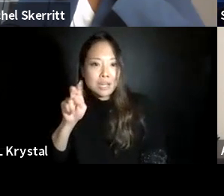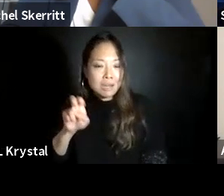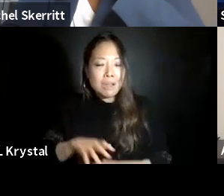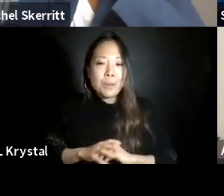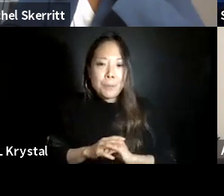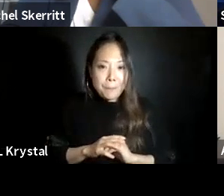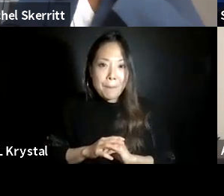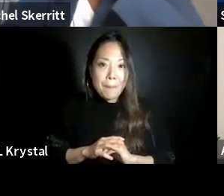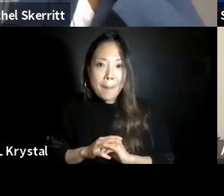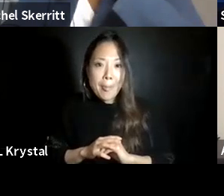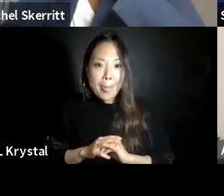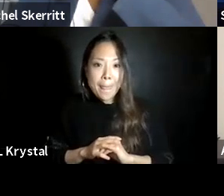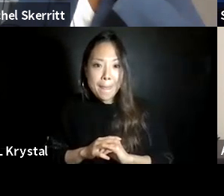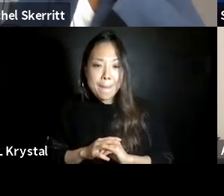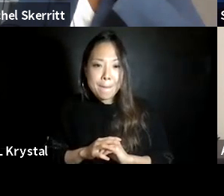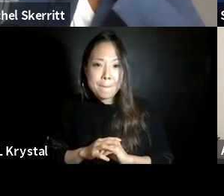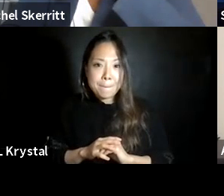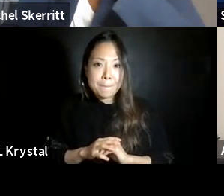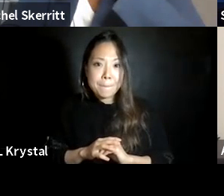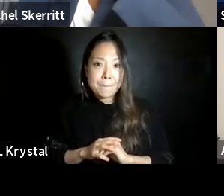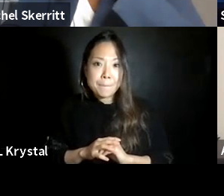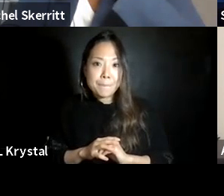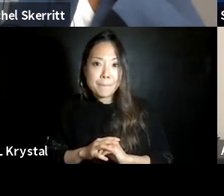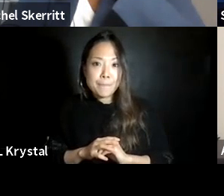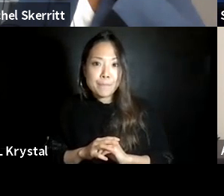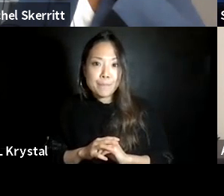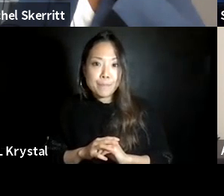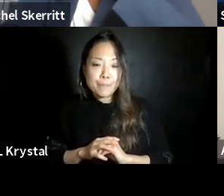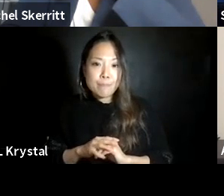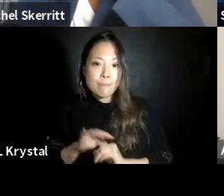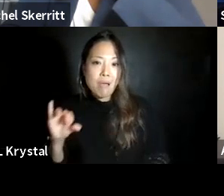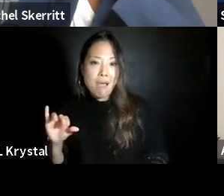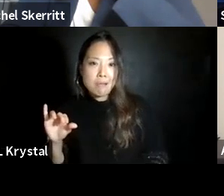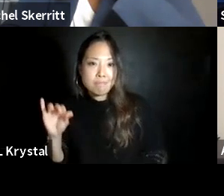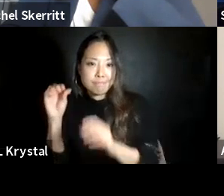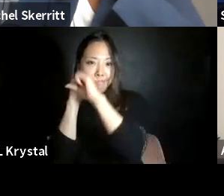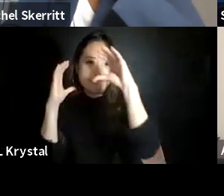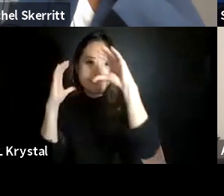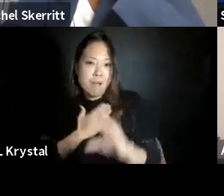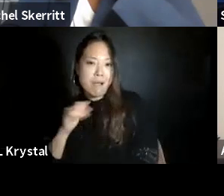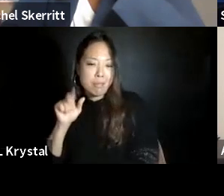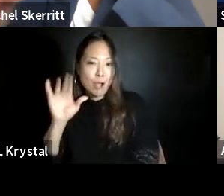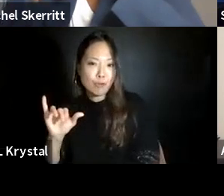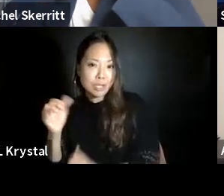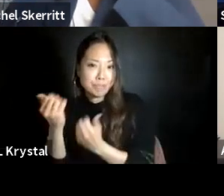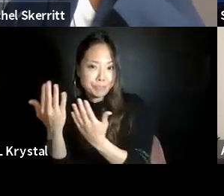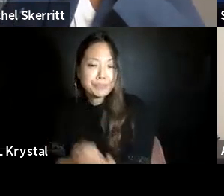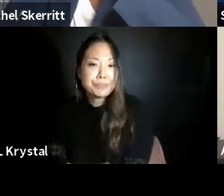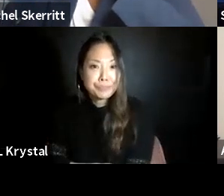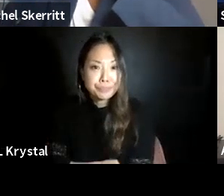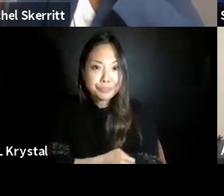That would be how my lottery would go. Okay. Mr. Acevedo?